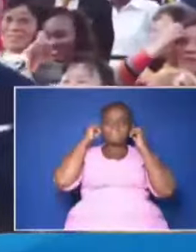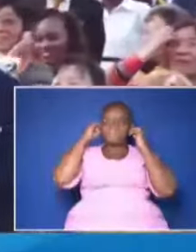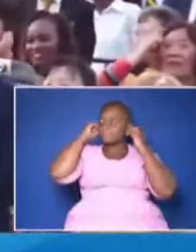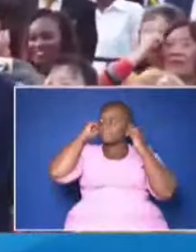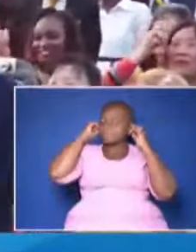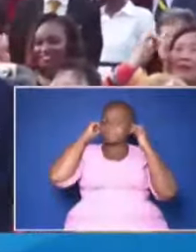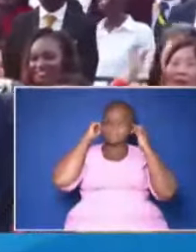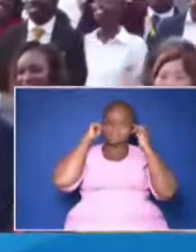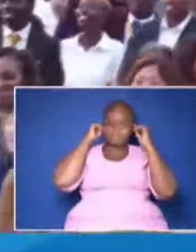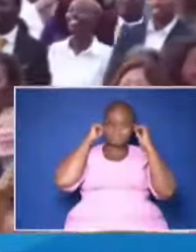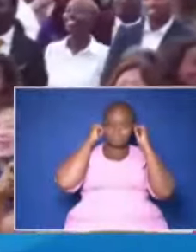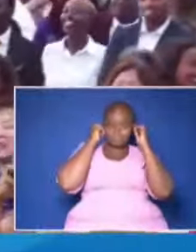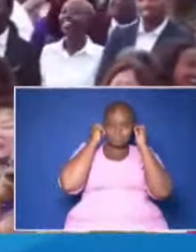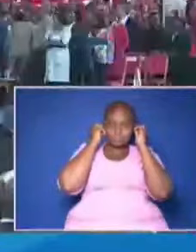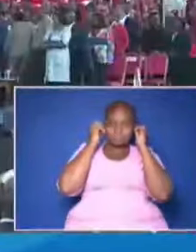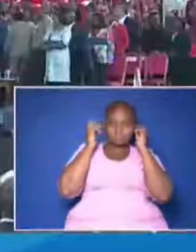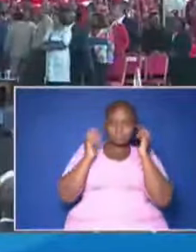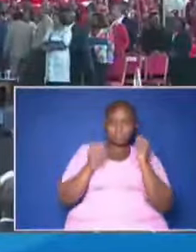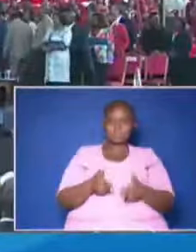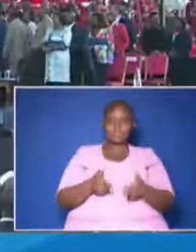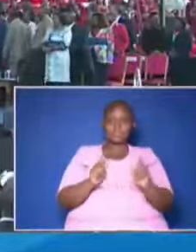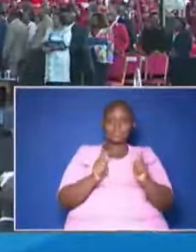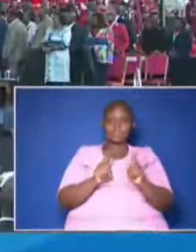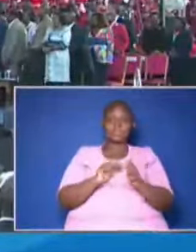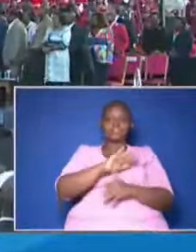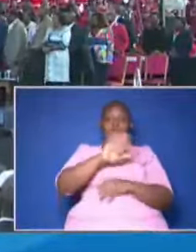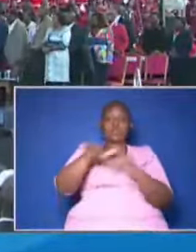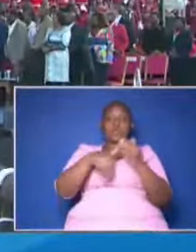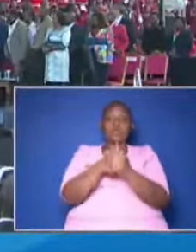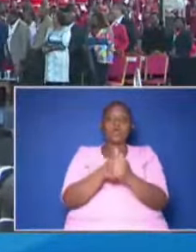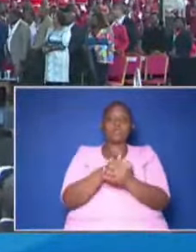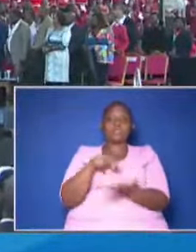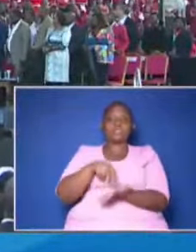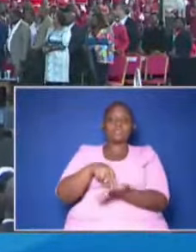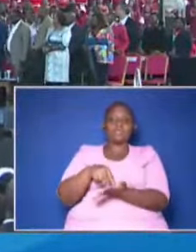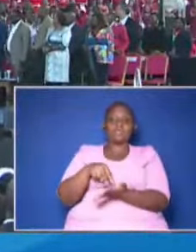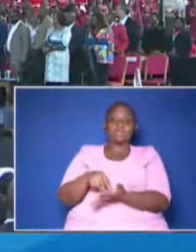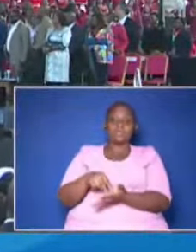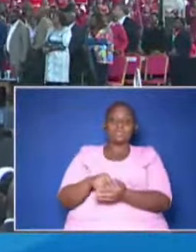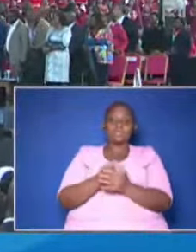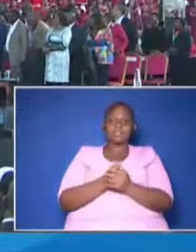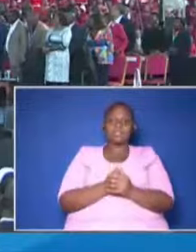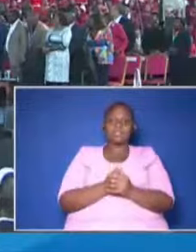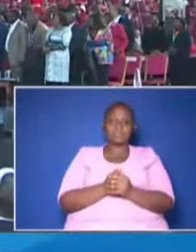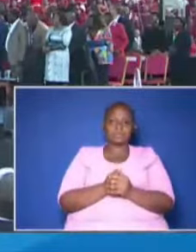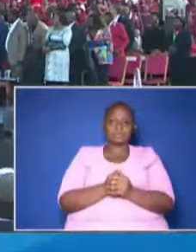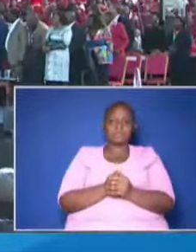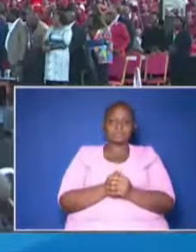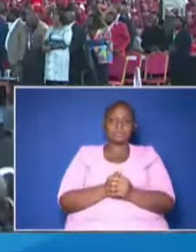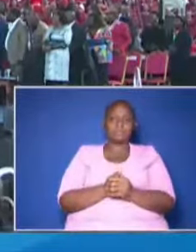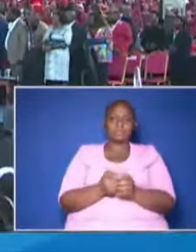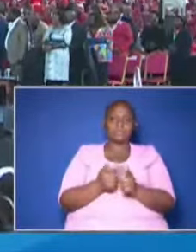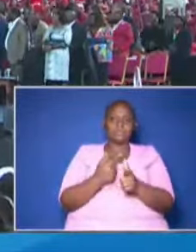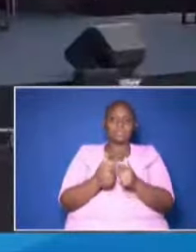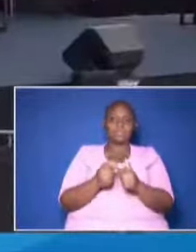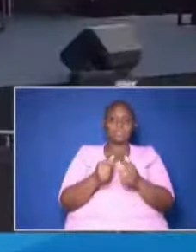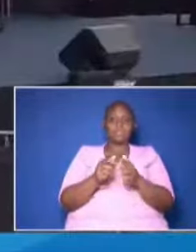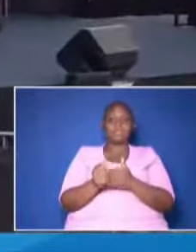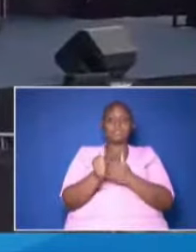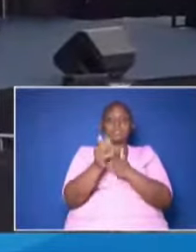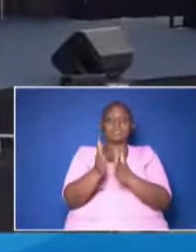hallelujah hallelujah let everybody now stand up and sin comes on the stage and leads us in praise and